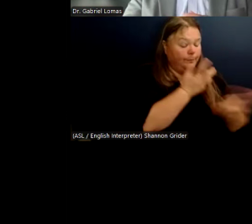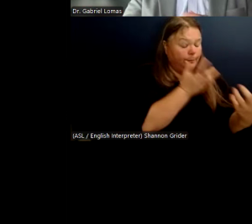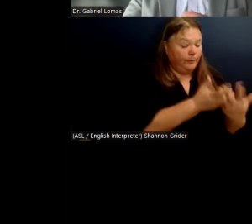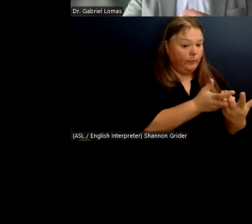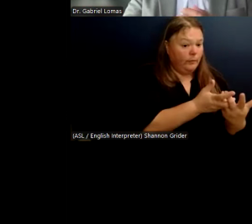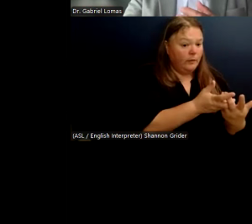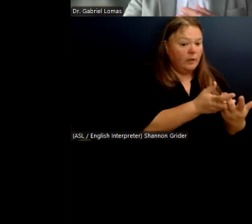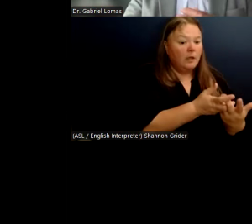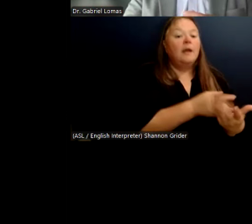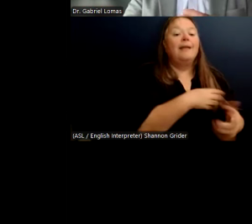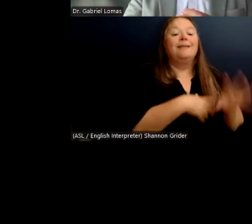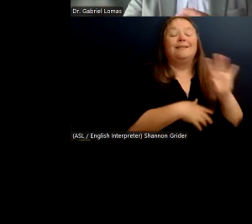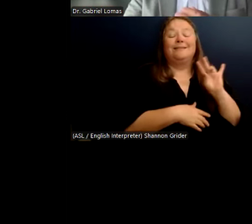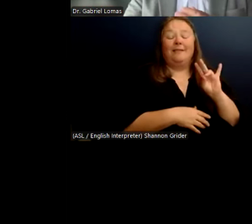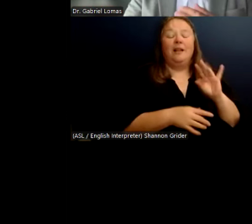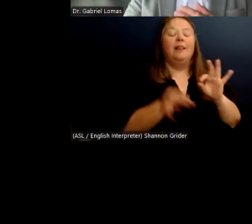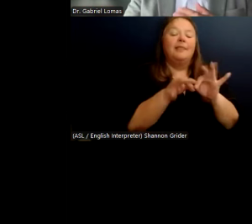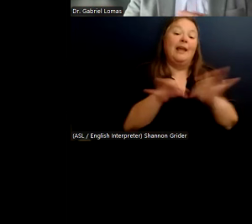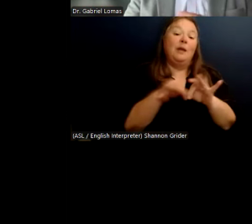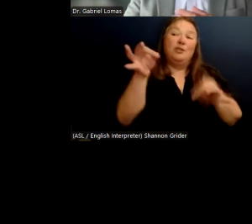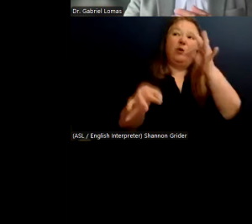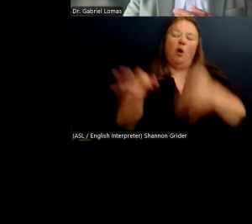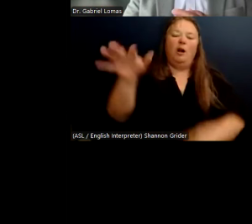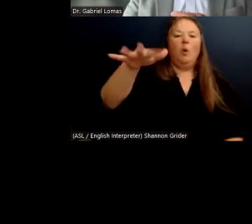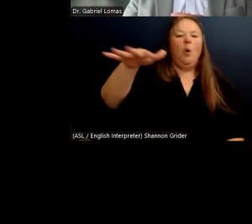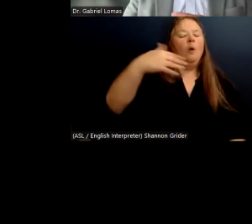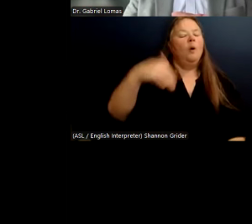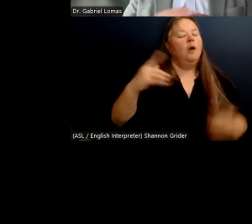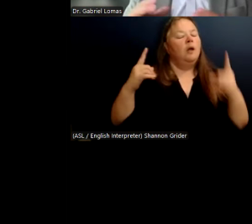talk about this a little more later too, but the language of court is very complex.